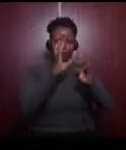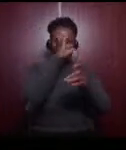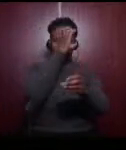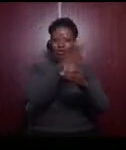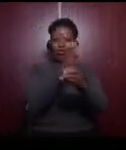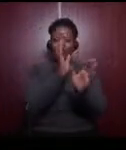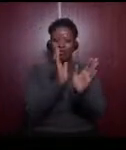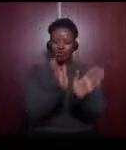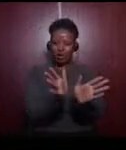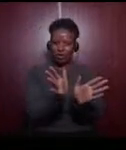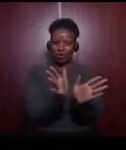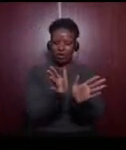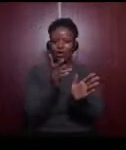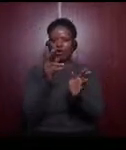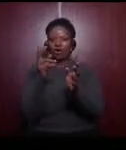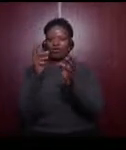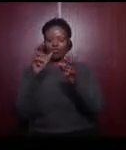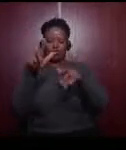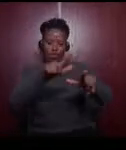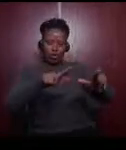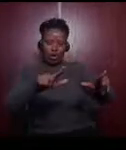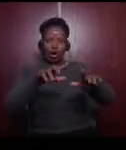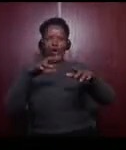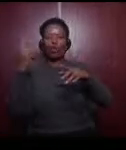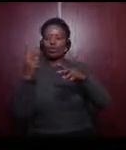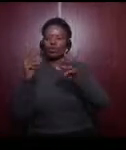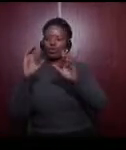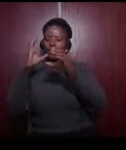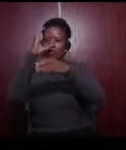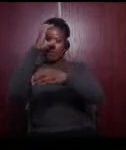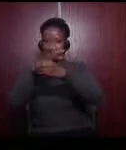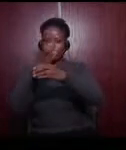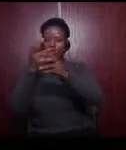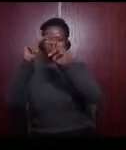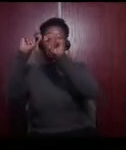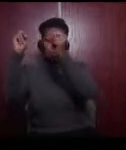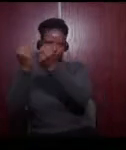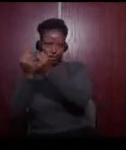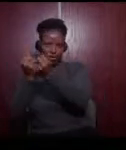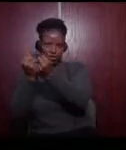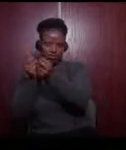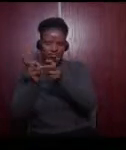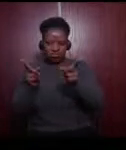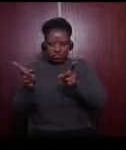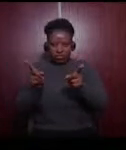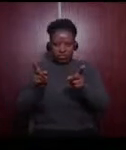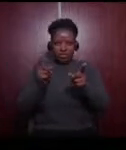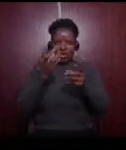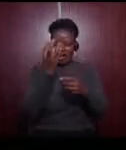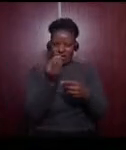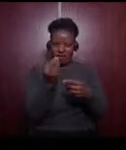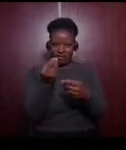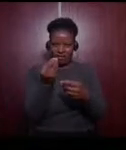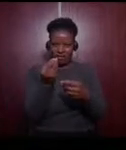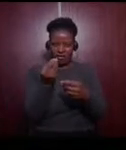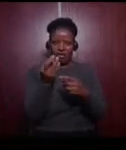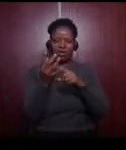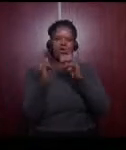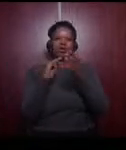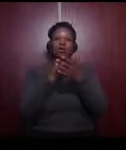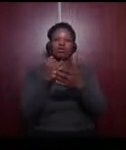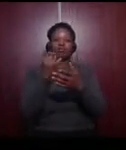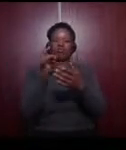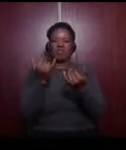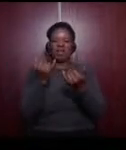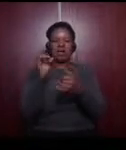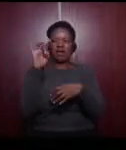and focusing on national? So yeah, those are the only questions that I wanted to get clarity. It just corner le engikhohli